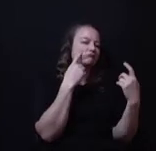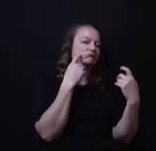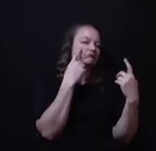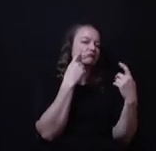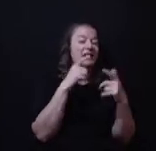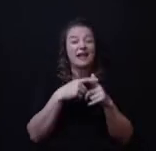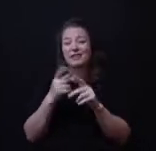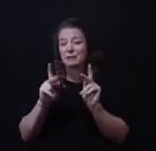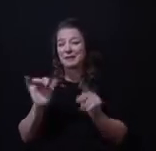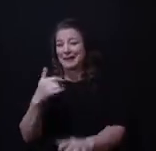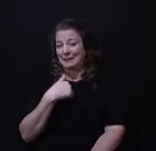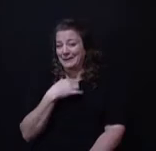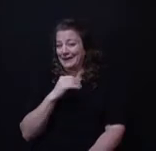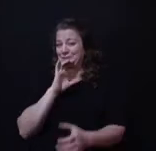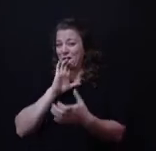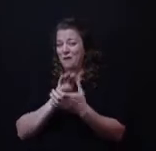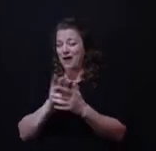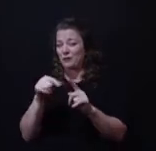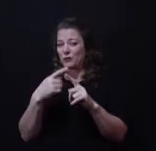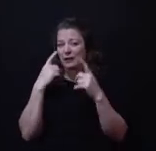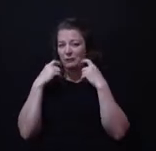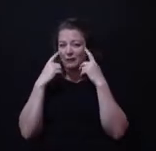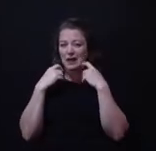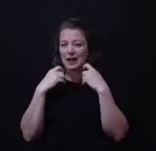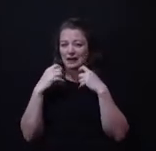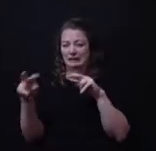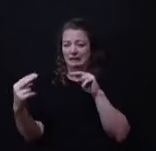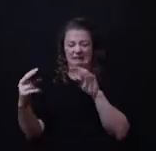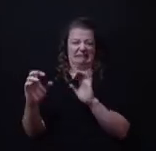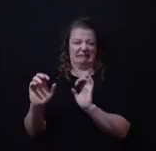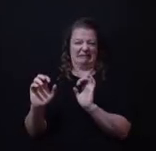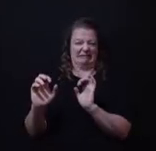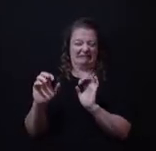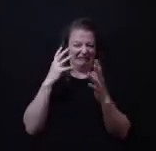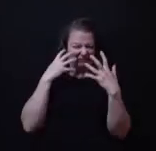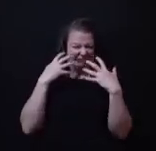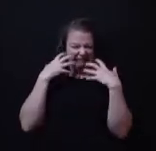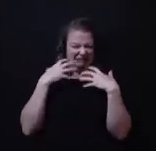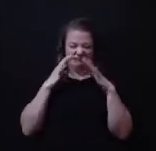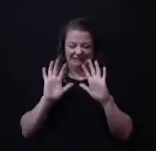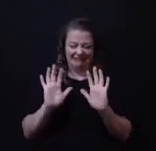Then there's people like me and Stacy, and when we cry, you look at us and go, "Ooh."